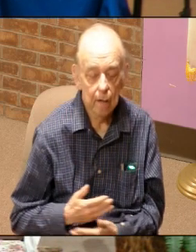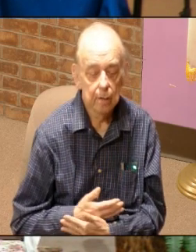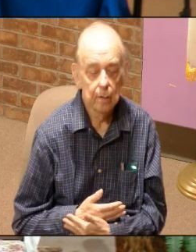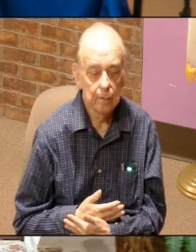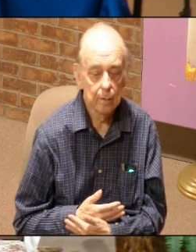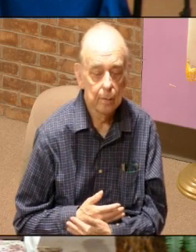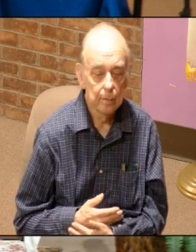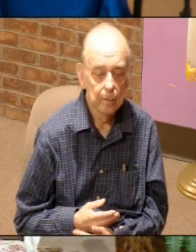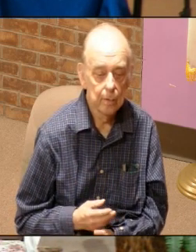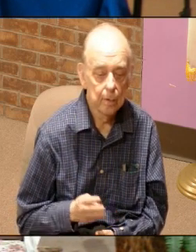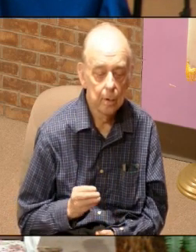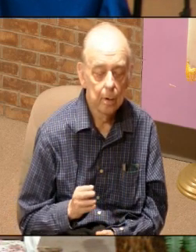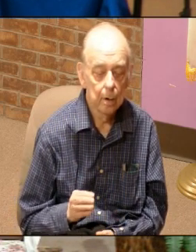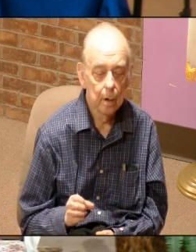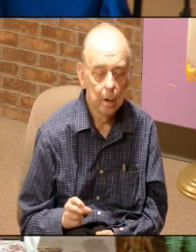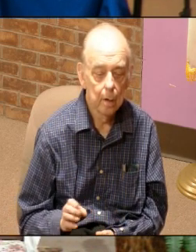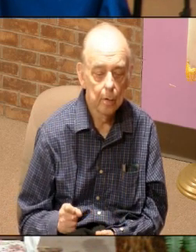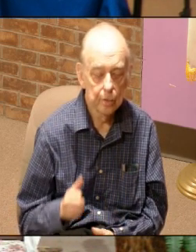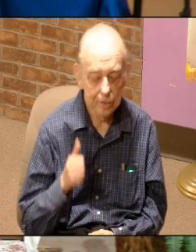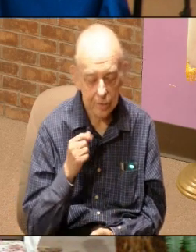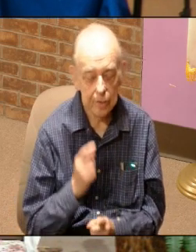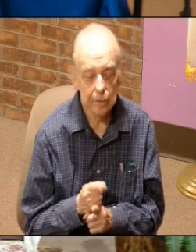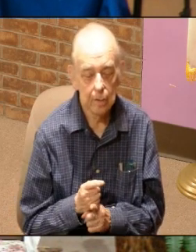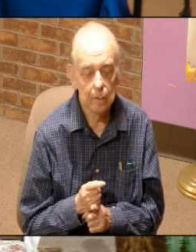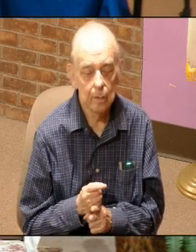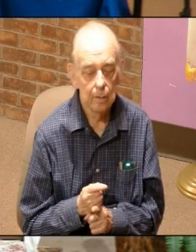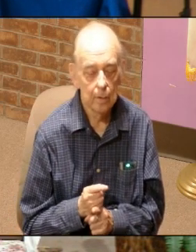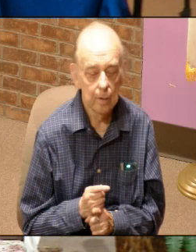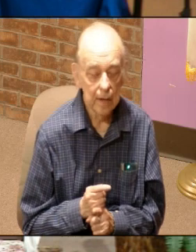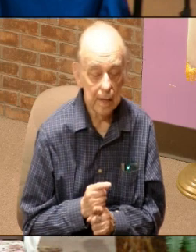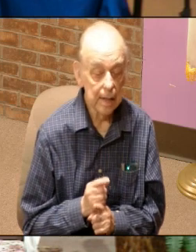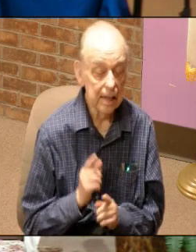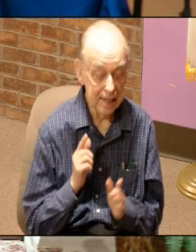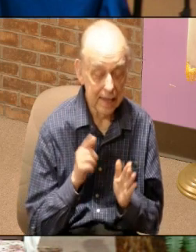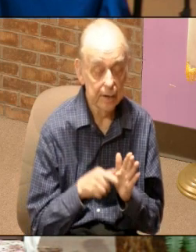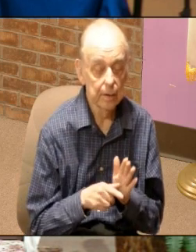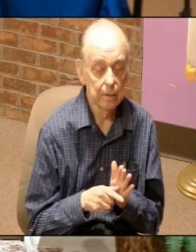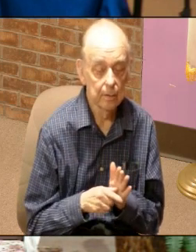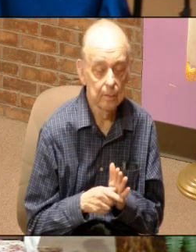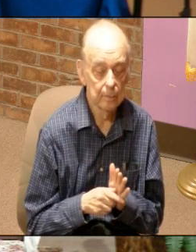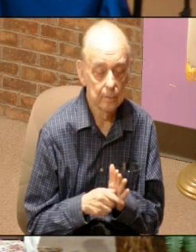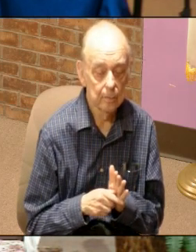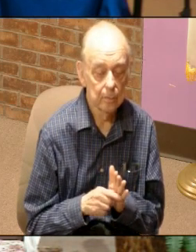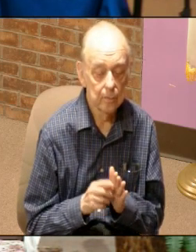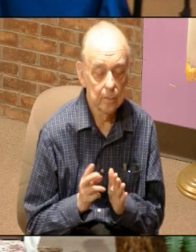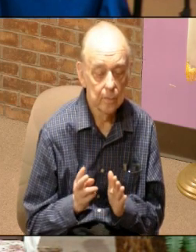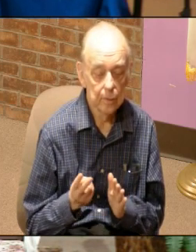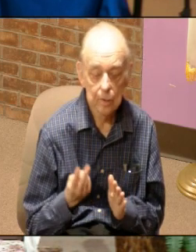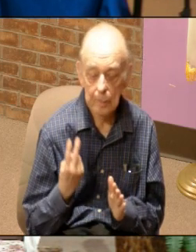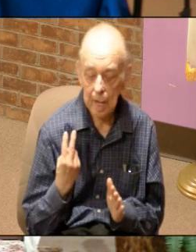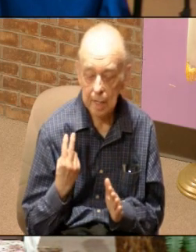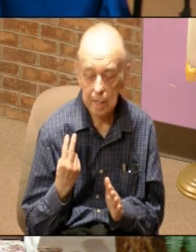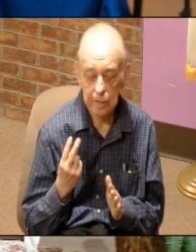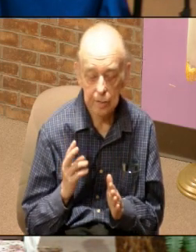and Moses' sister which later on if you go back and look